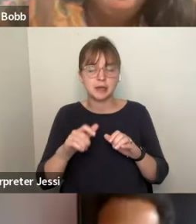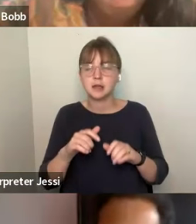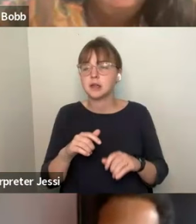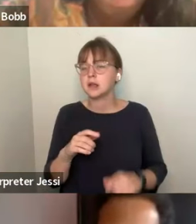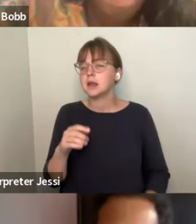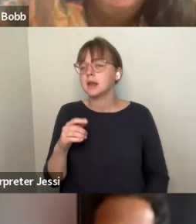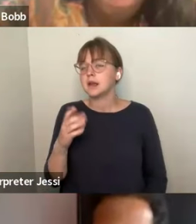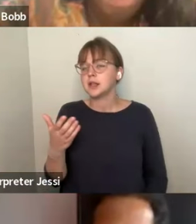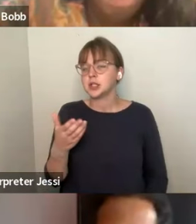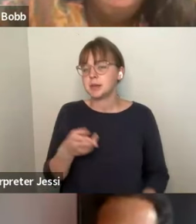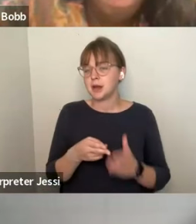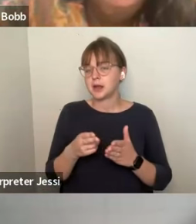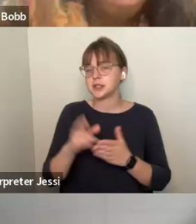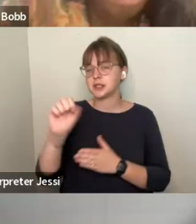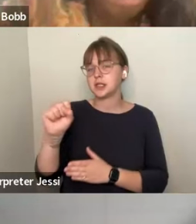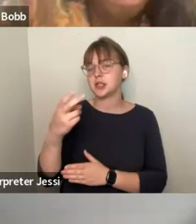difficult placements to make